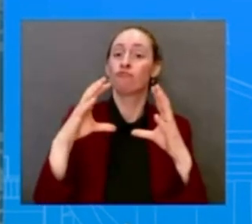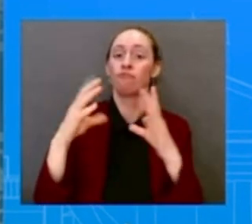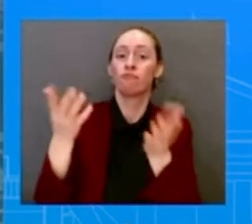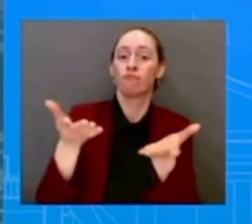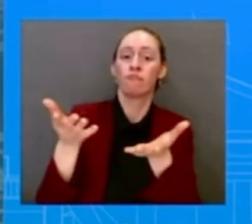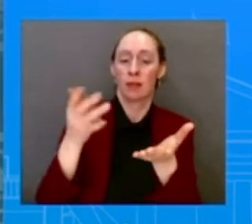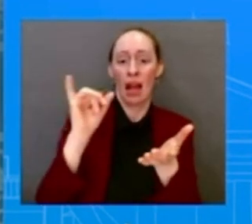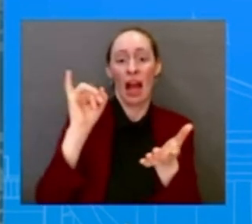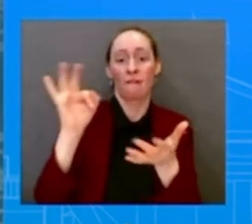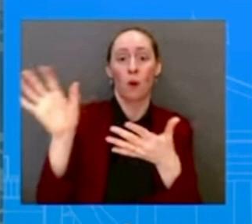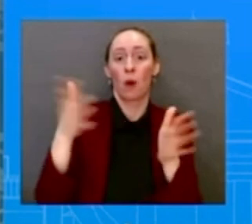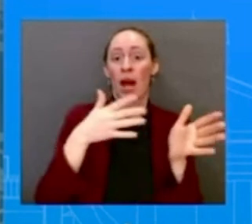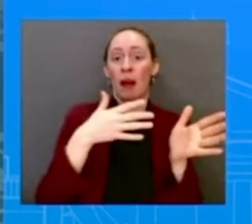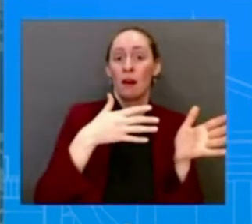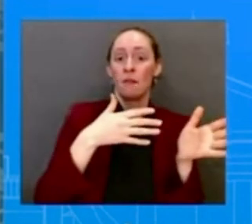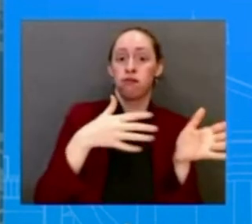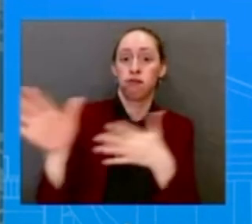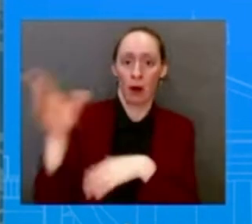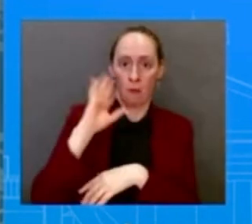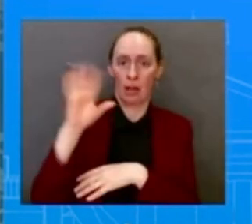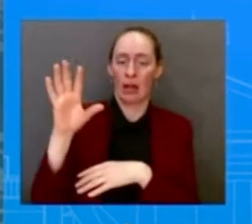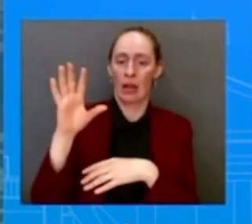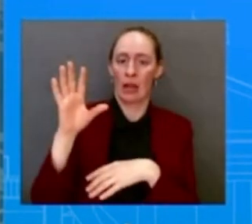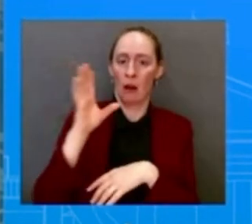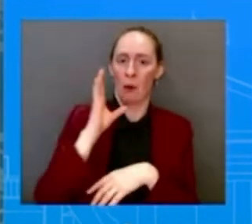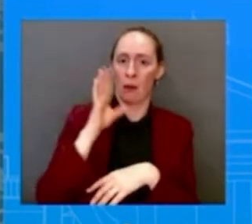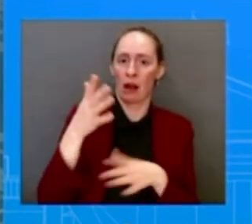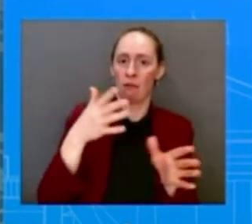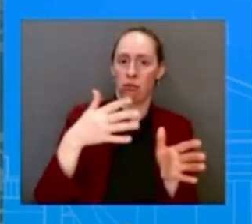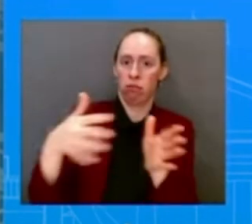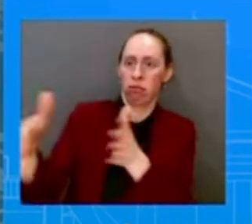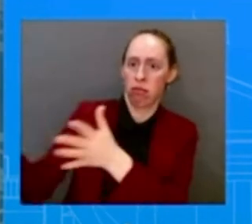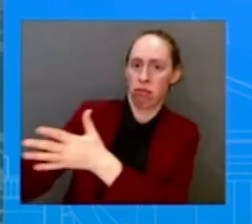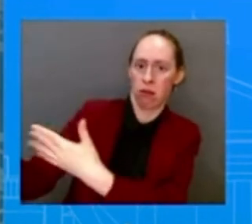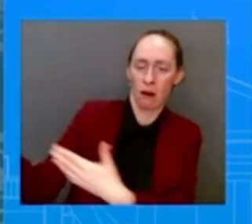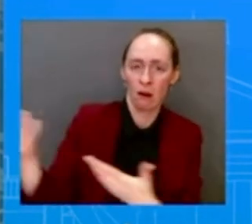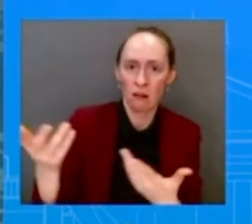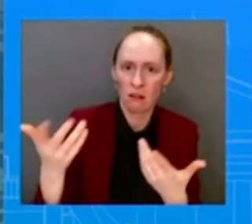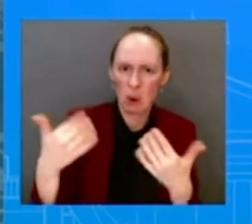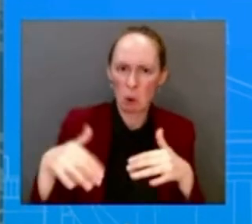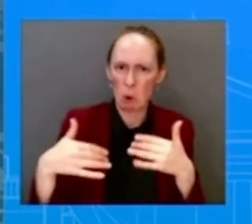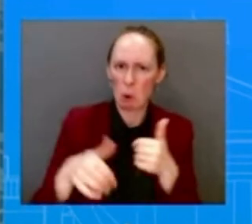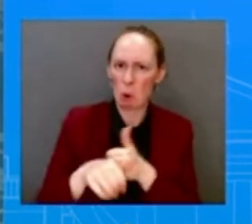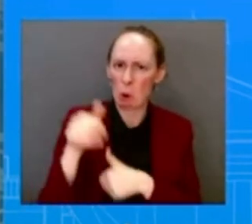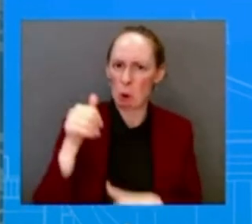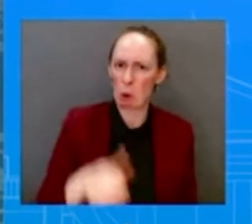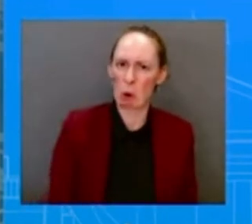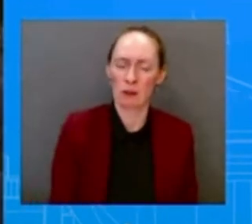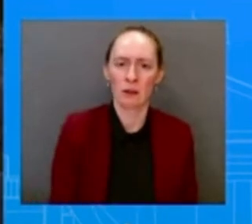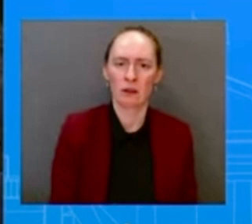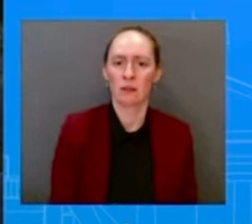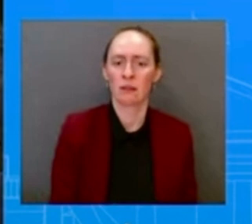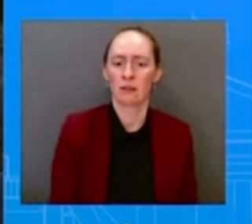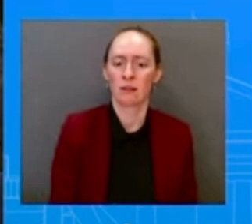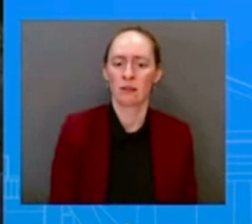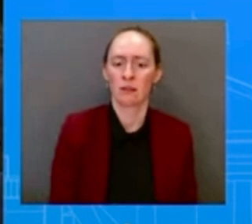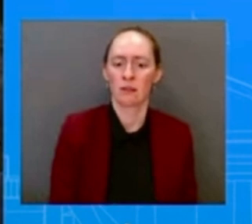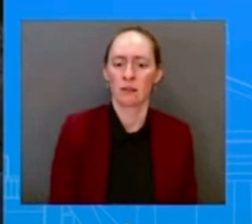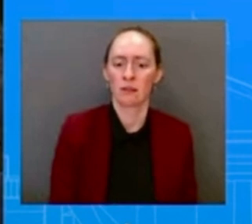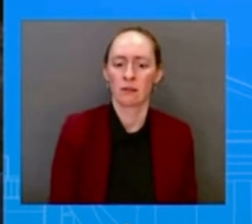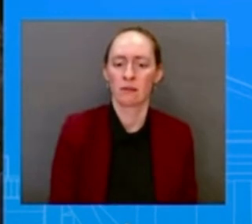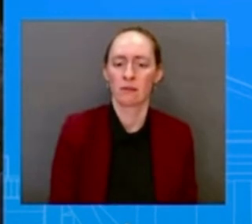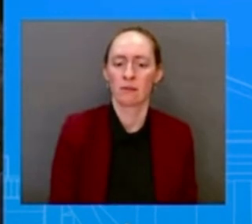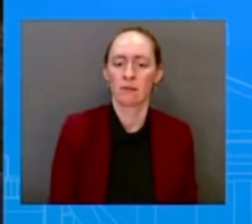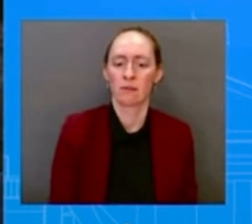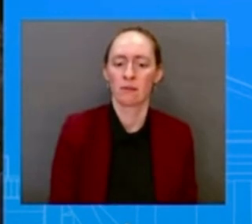and so the president just wasn't willing to take that risk. Thank you. You mentioned that there were fighter aircraft who